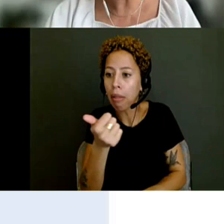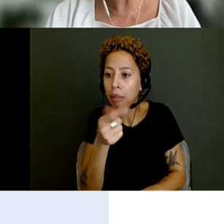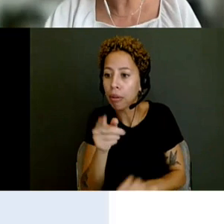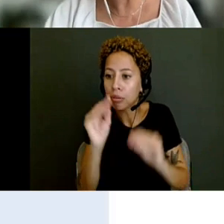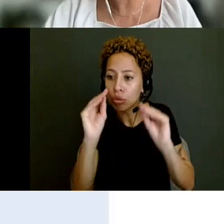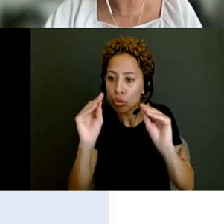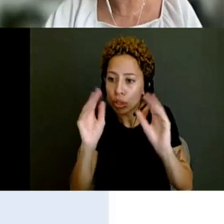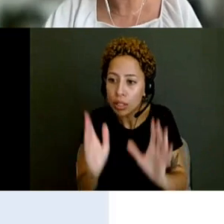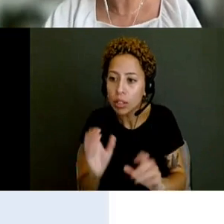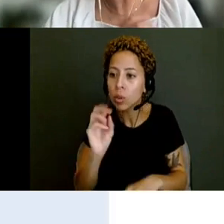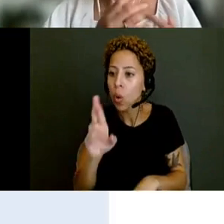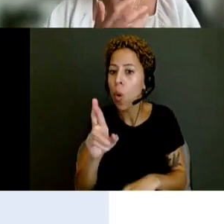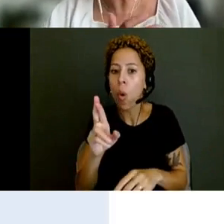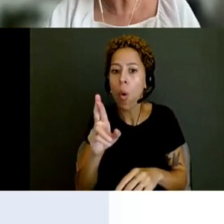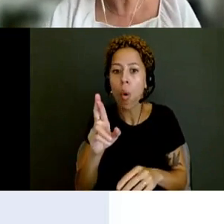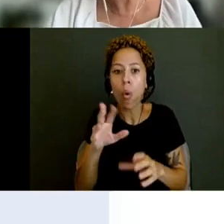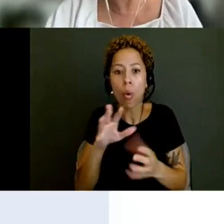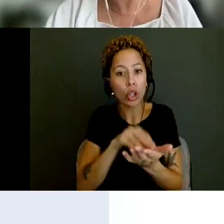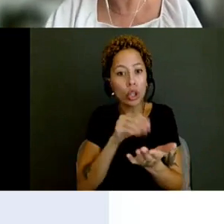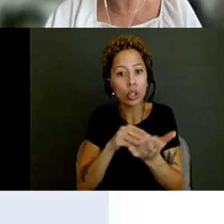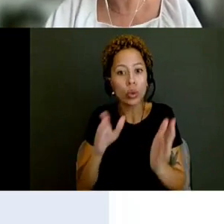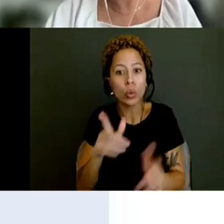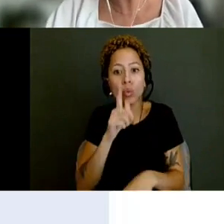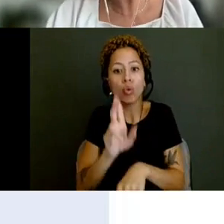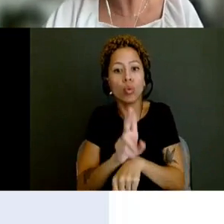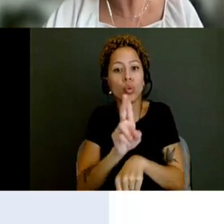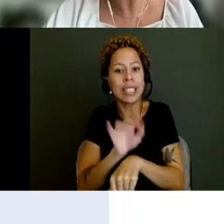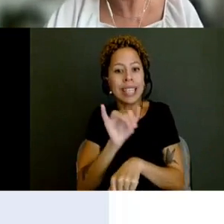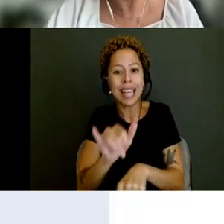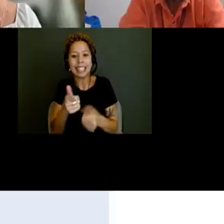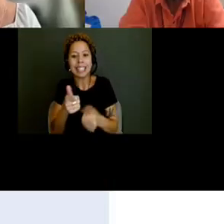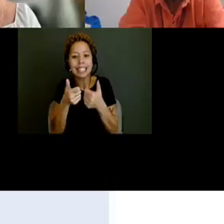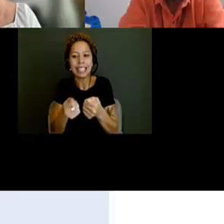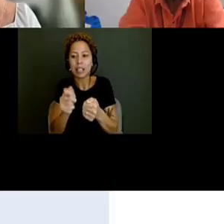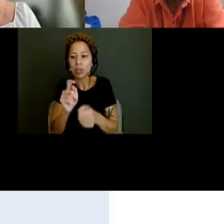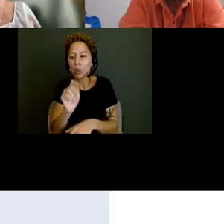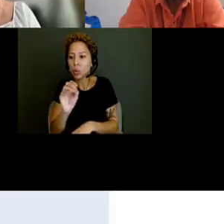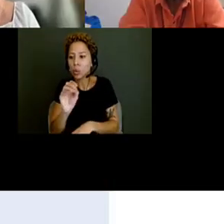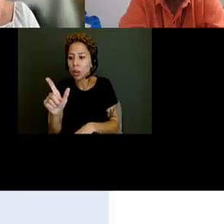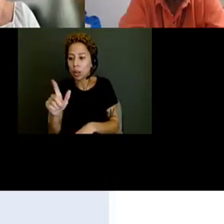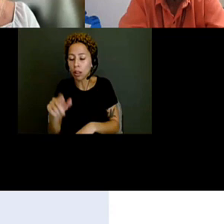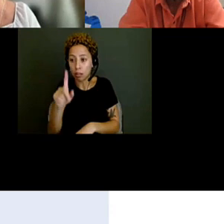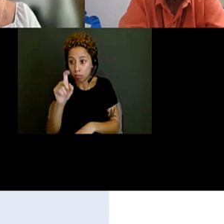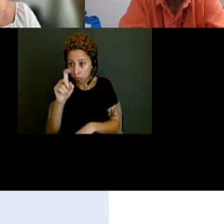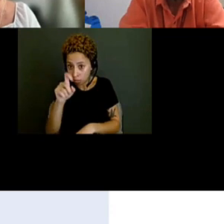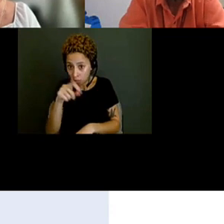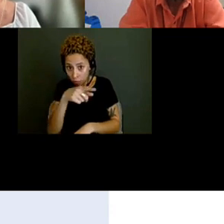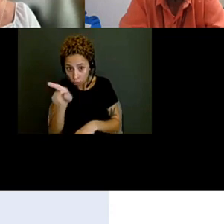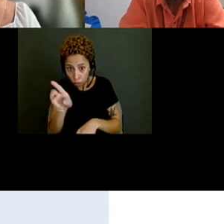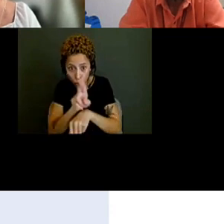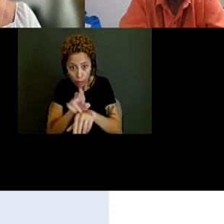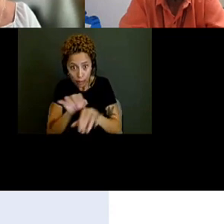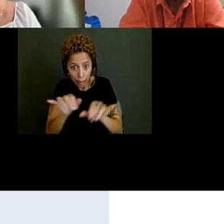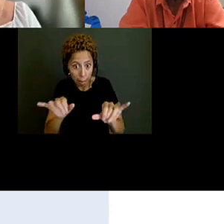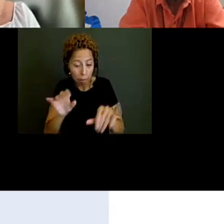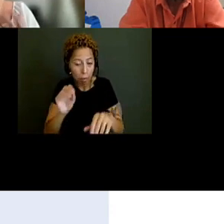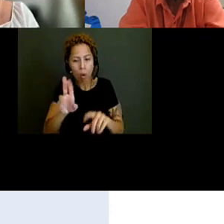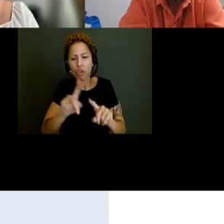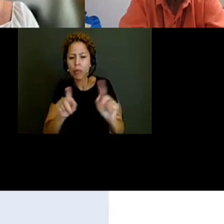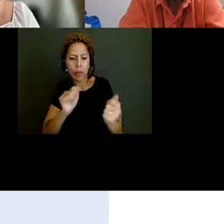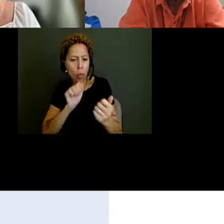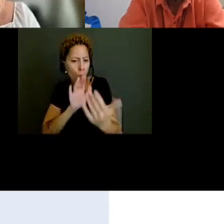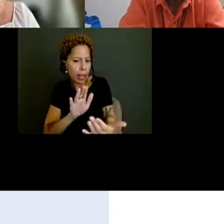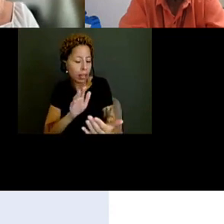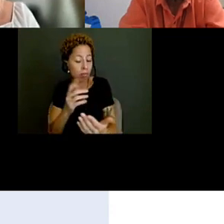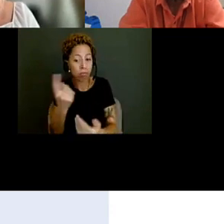may be using the texting tool. Are you using it in a similar way, maybe different way? Is there something you would want to suggest to this group as well? And then Jim